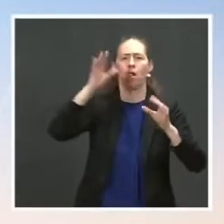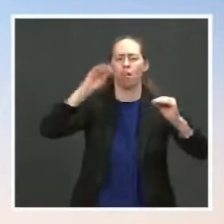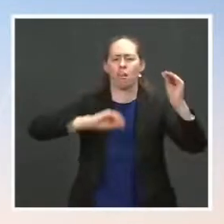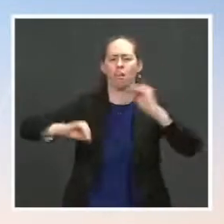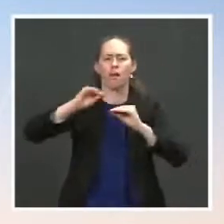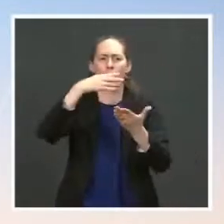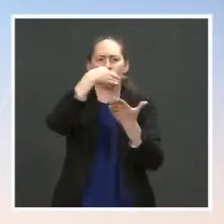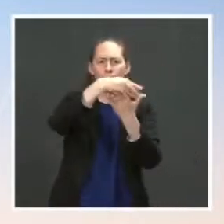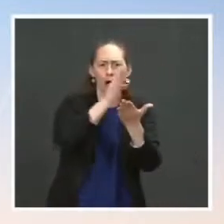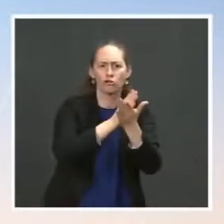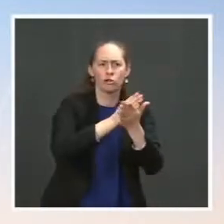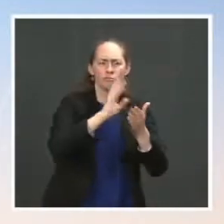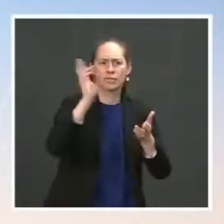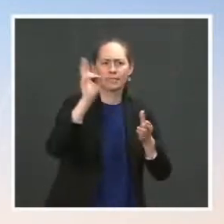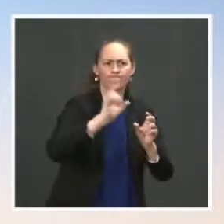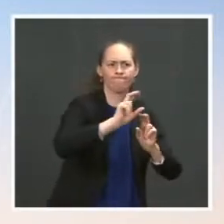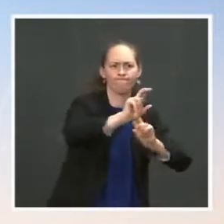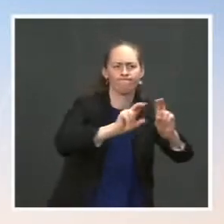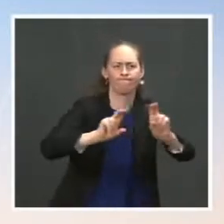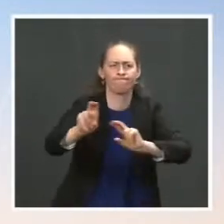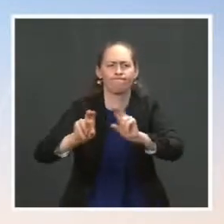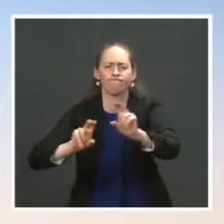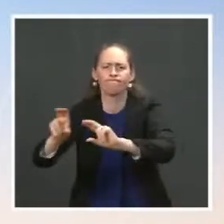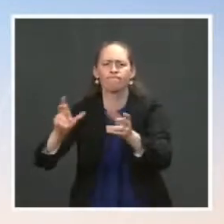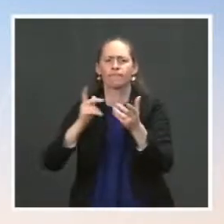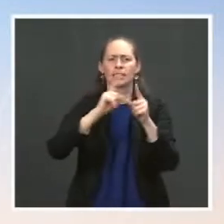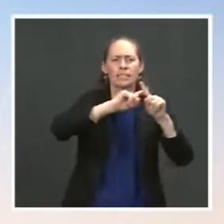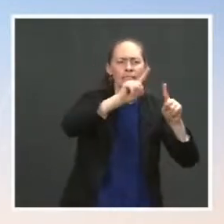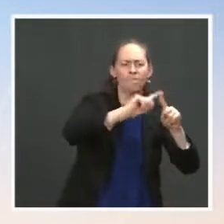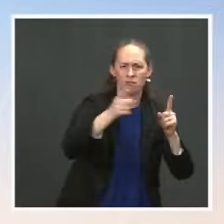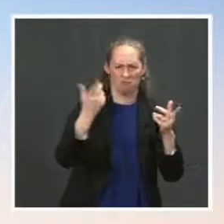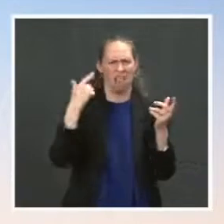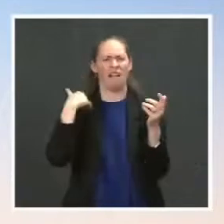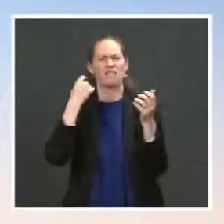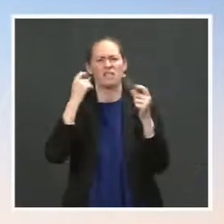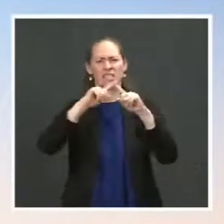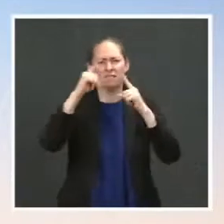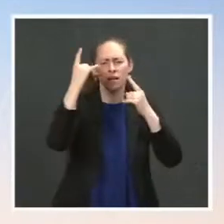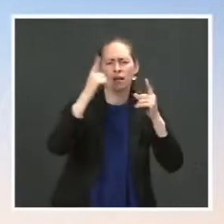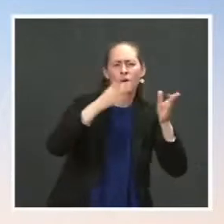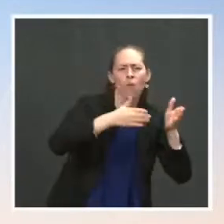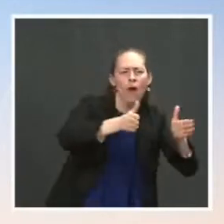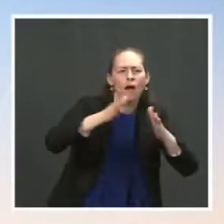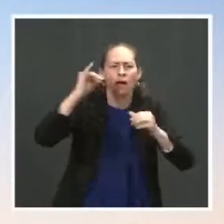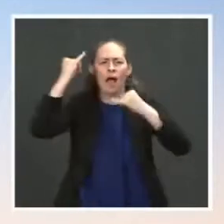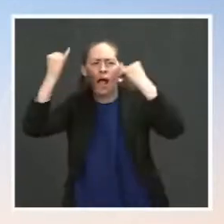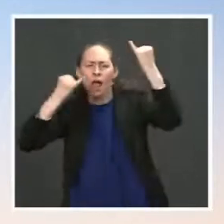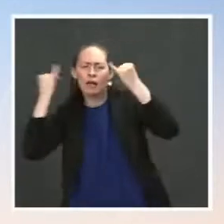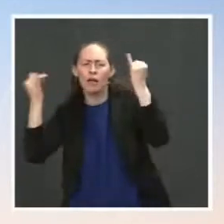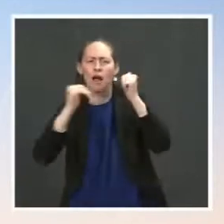this. But the best way I've seen, especially for these kind of capital improvements, is exactly what's in the president's plan.